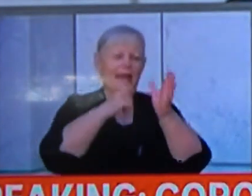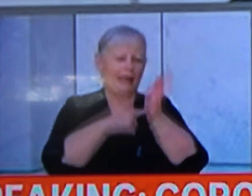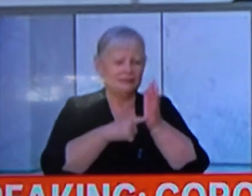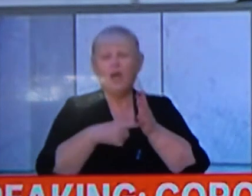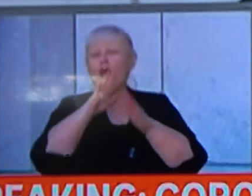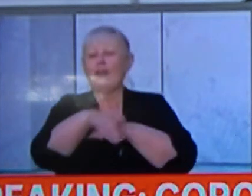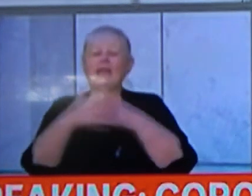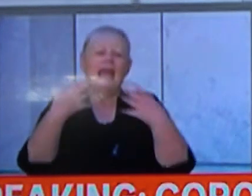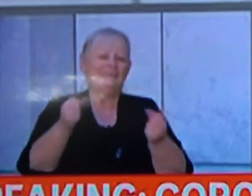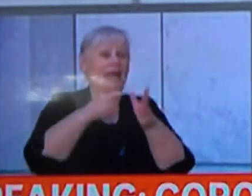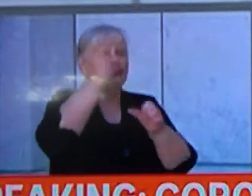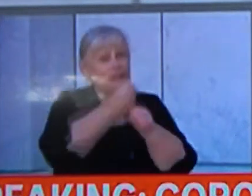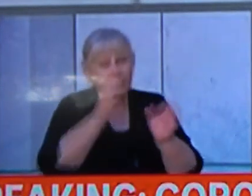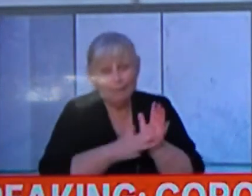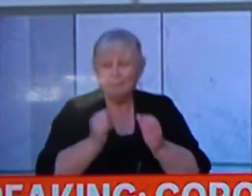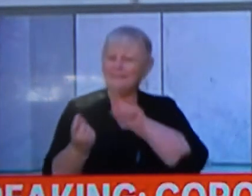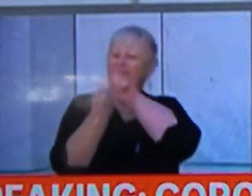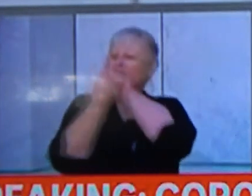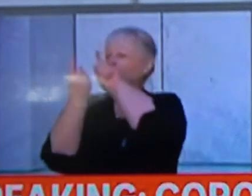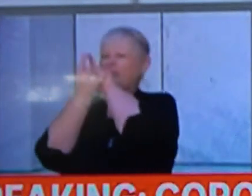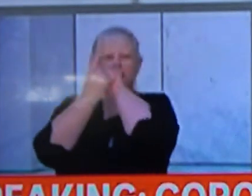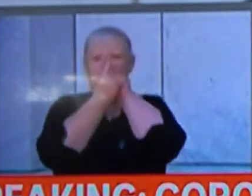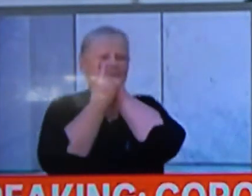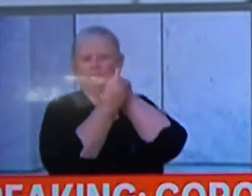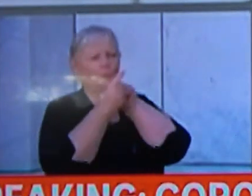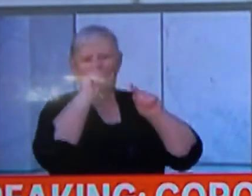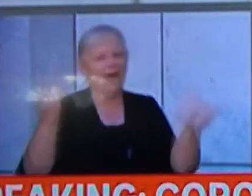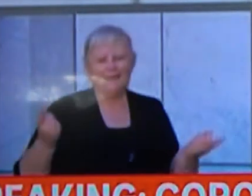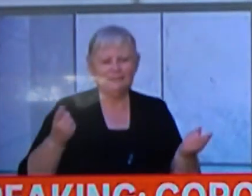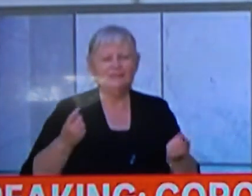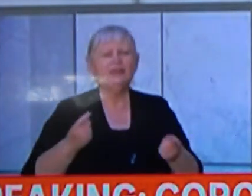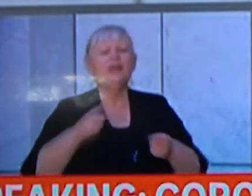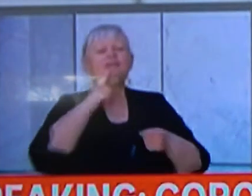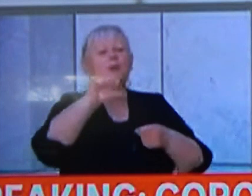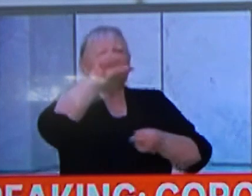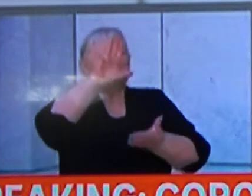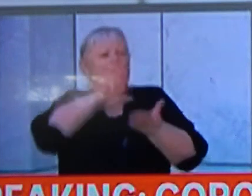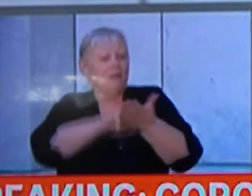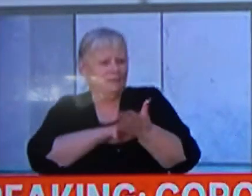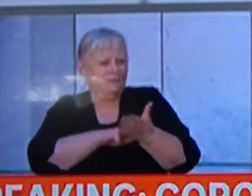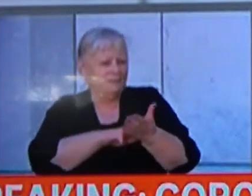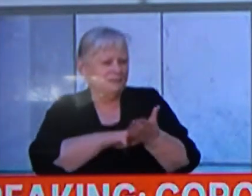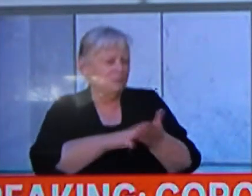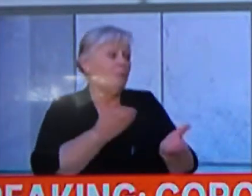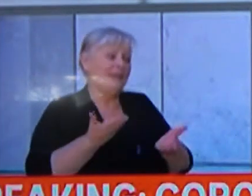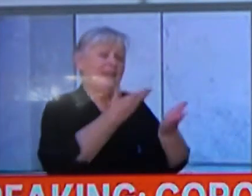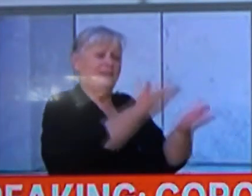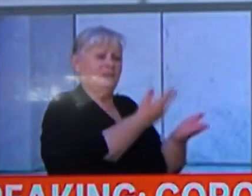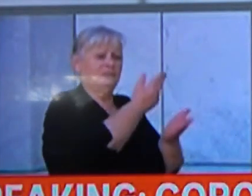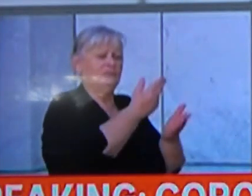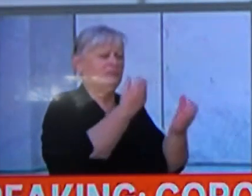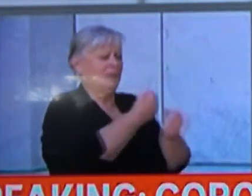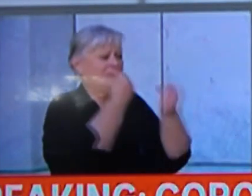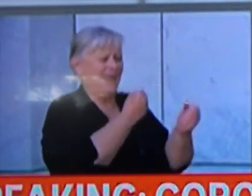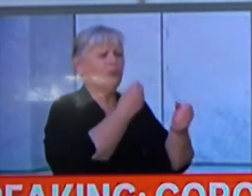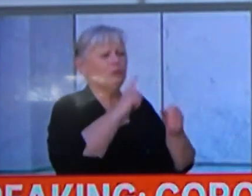general meetings in person. A temporary 6-month power will be provided to me as the Treasurer to